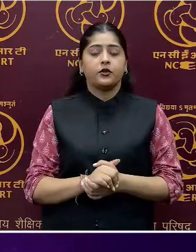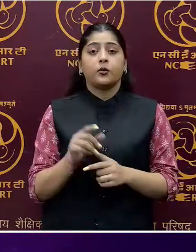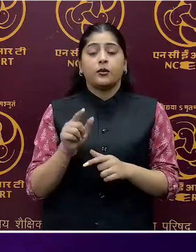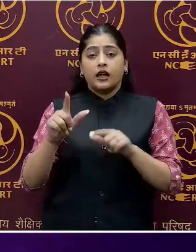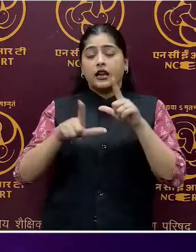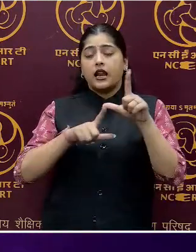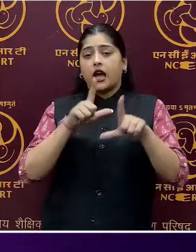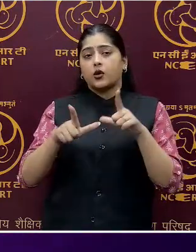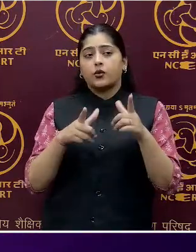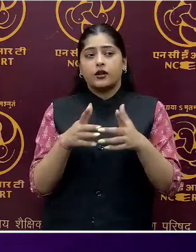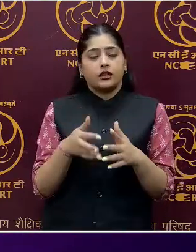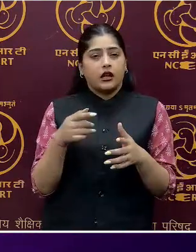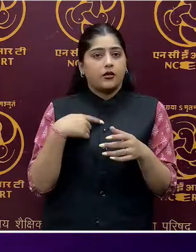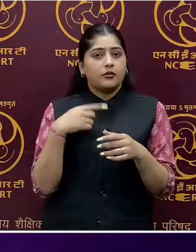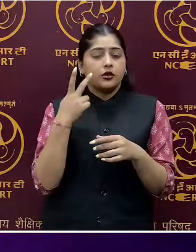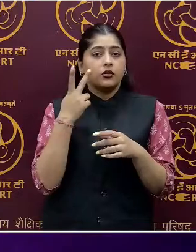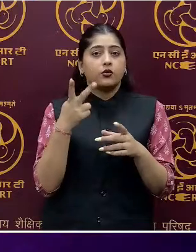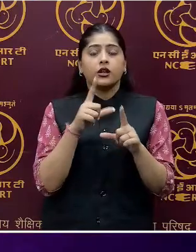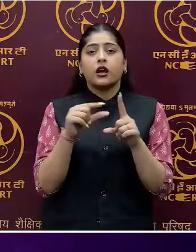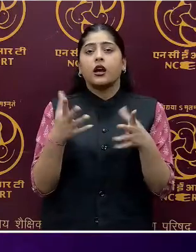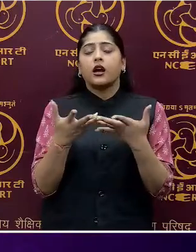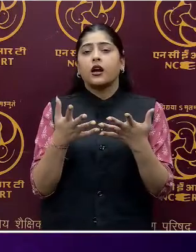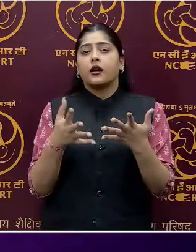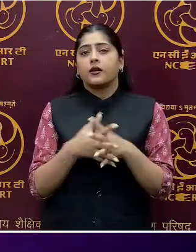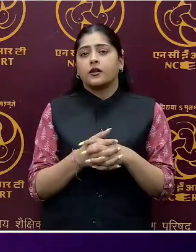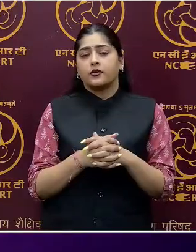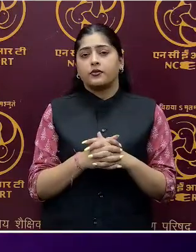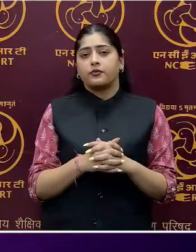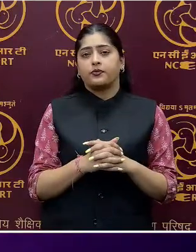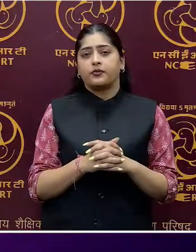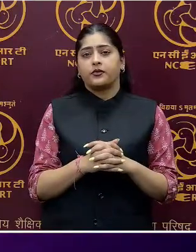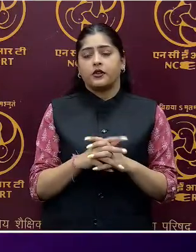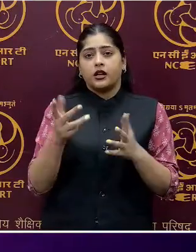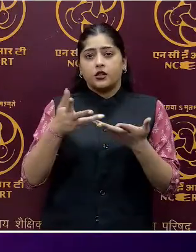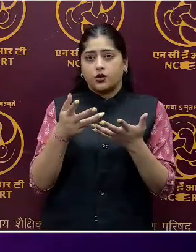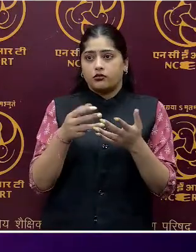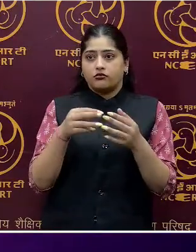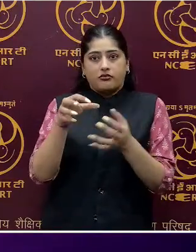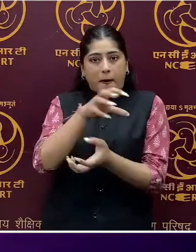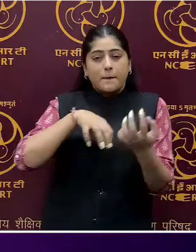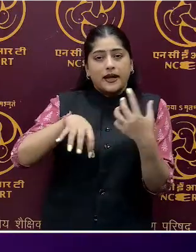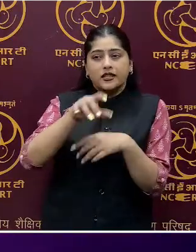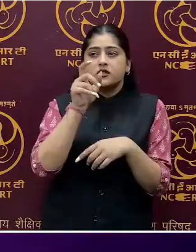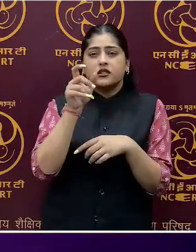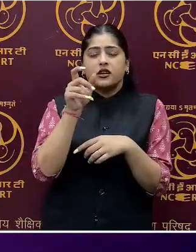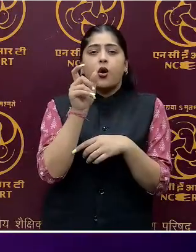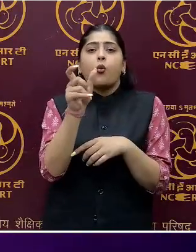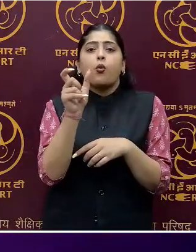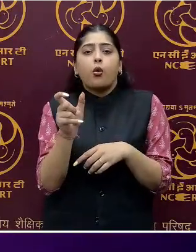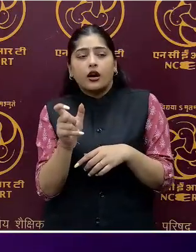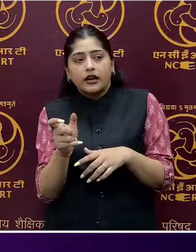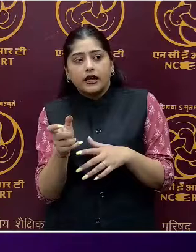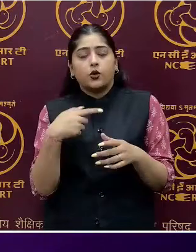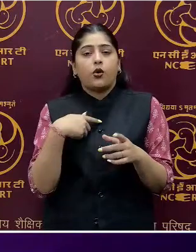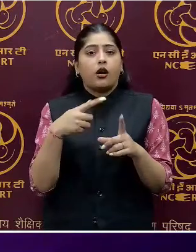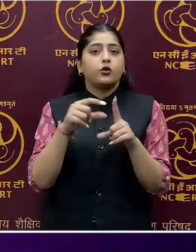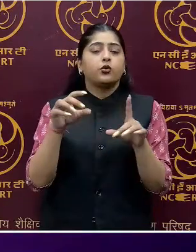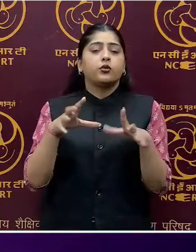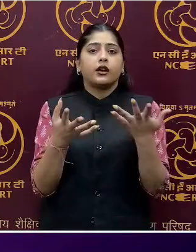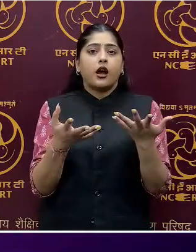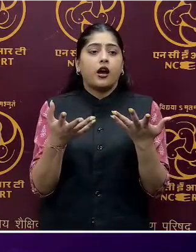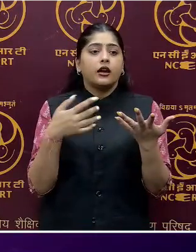have the jumbled words, we have to actually frame the right word from those jumbled, rather rearrange them.